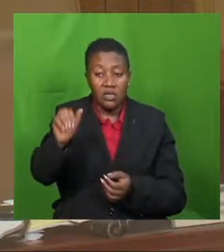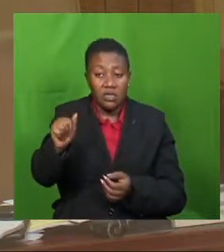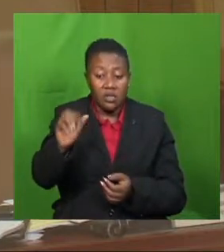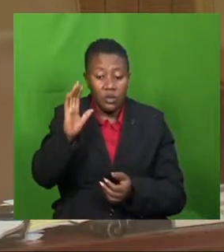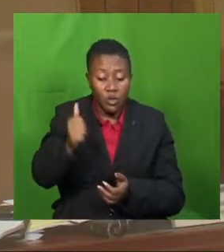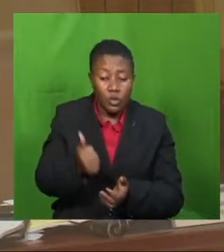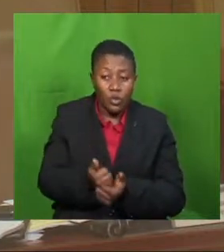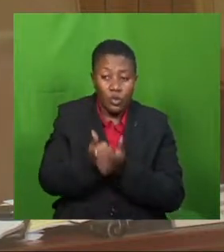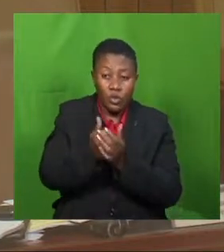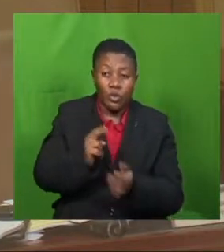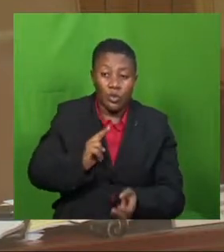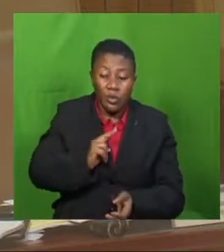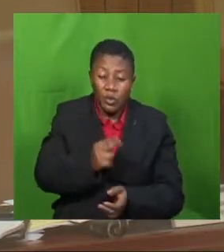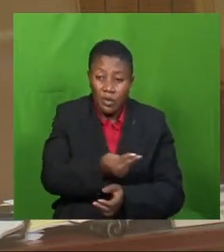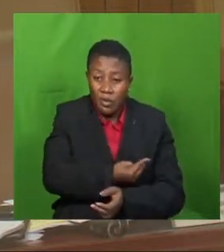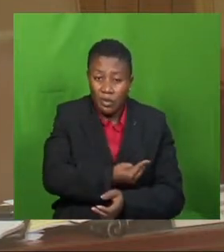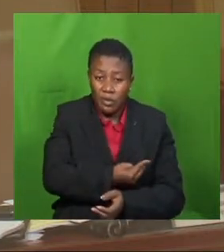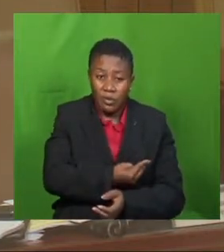of unemployment on us?